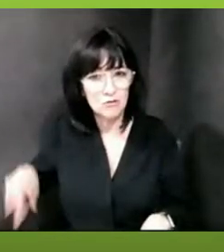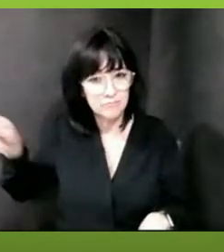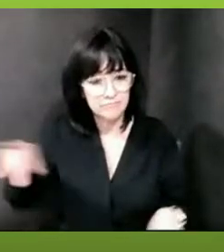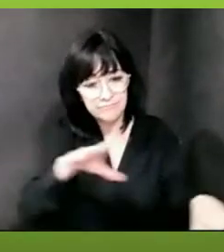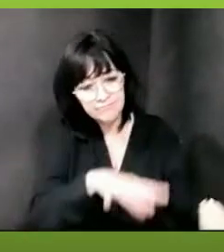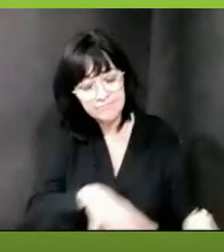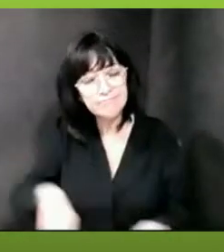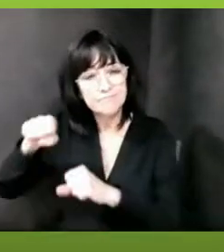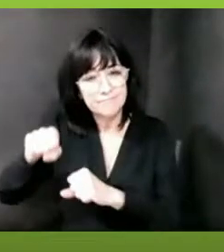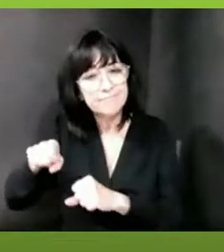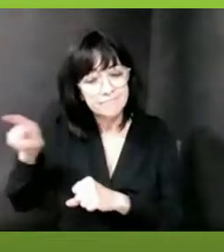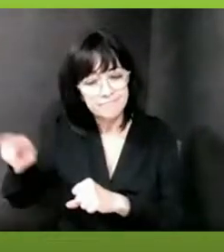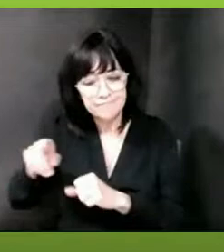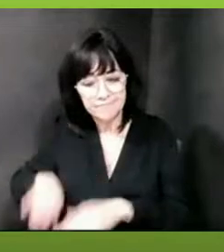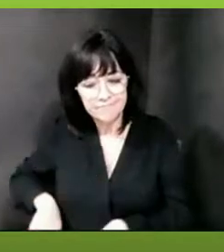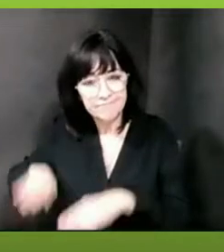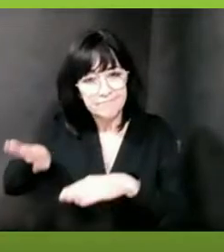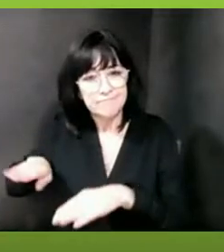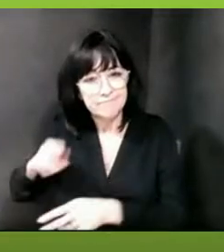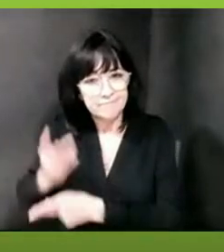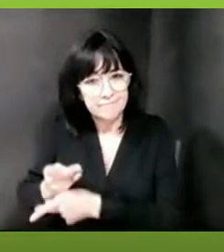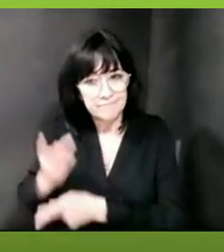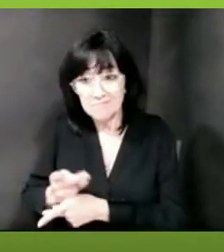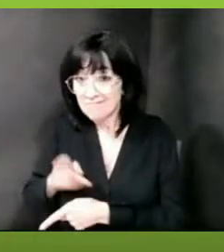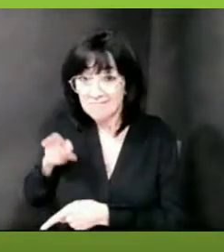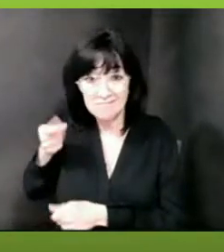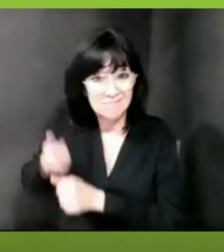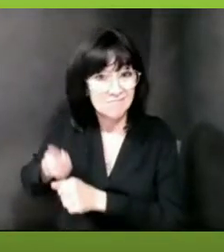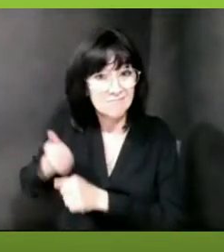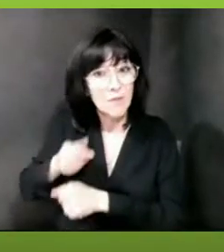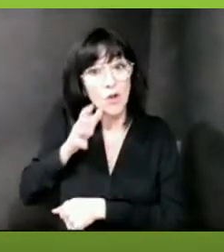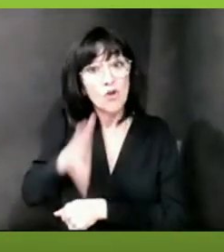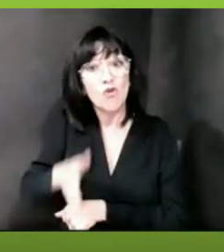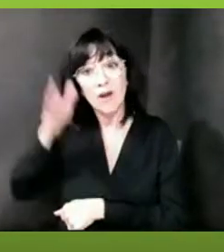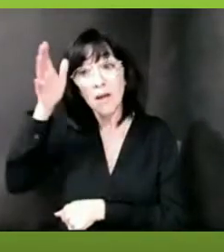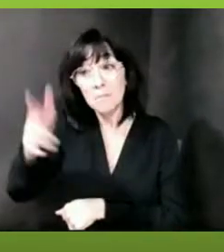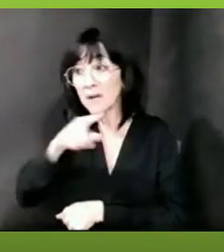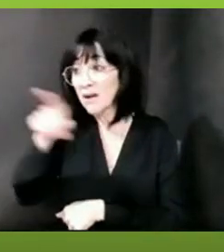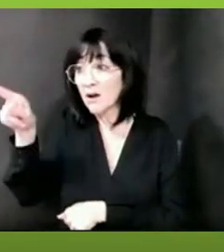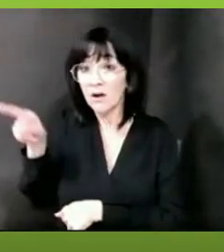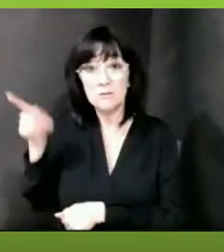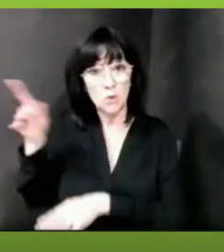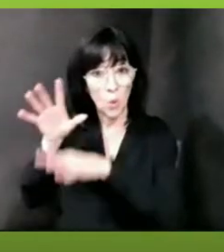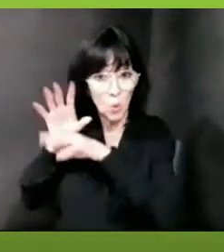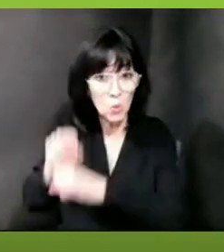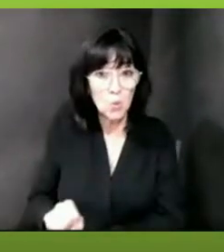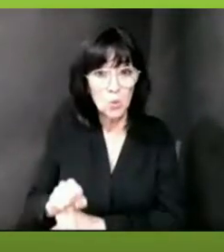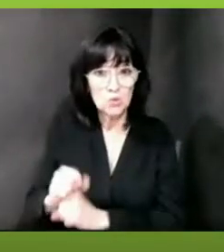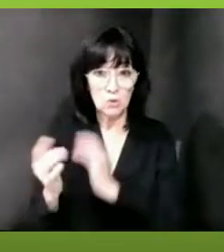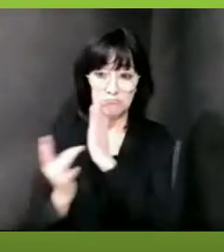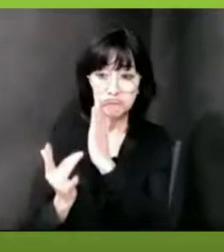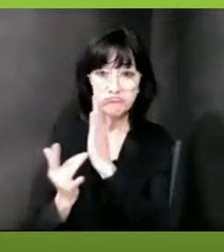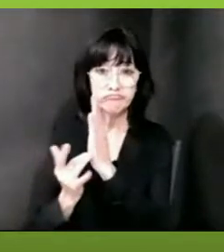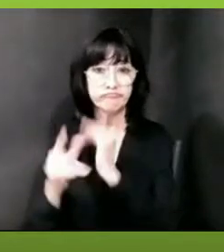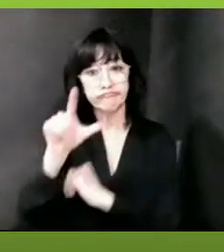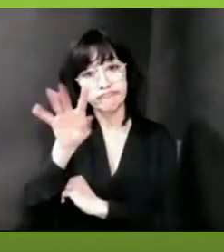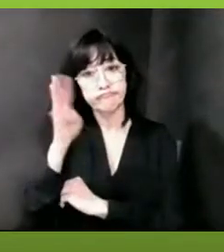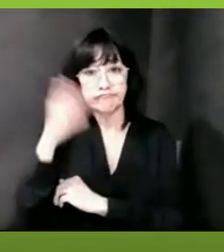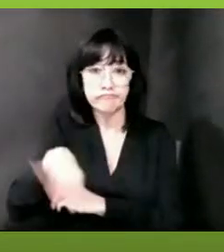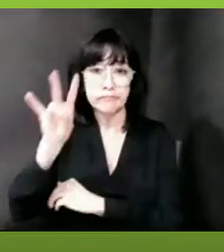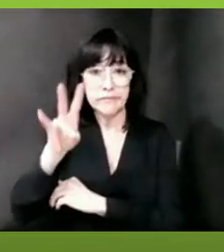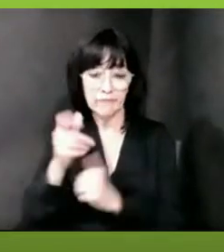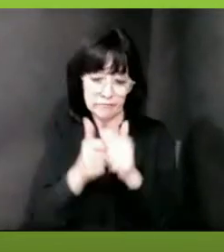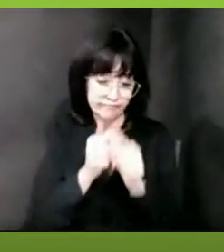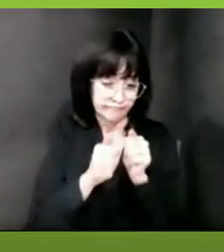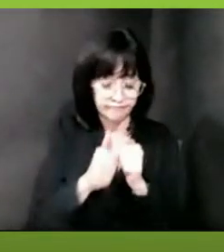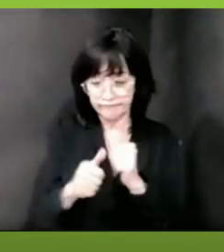computers. So for them to be able to just turn on the computer, get the kids on Zoom, and make sure they're in every class was